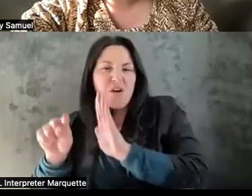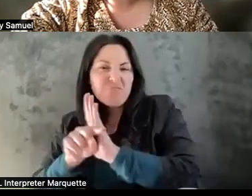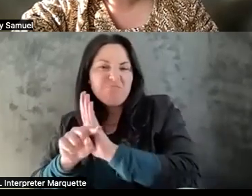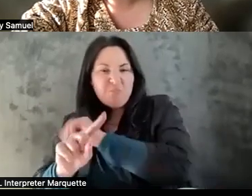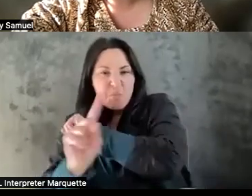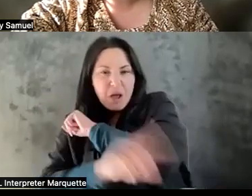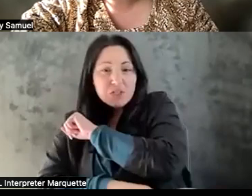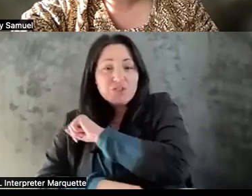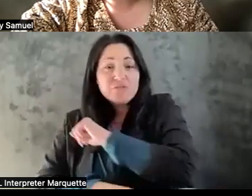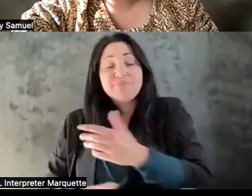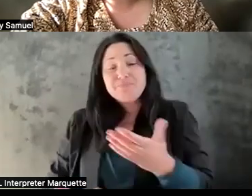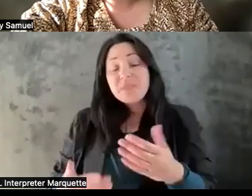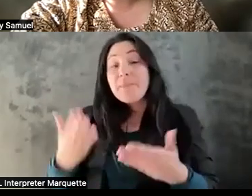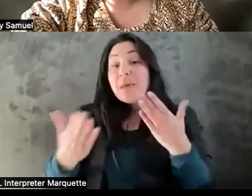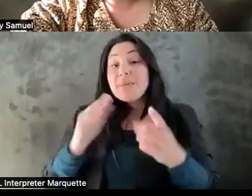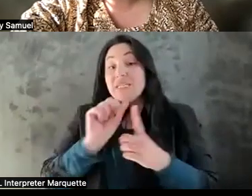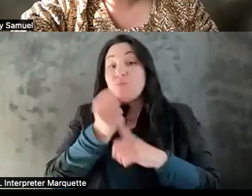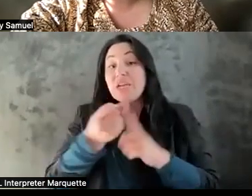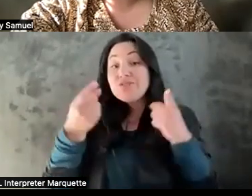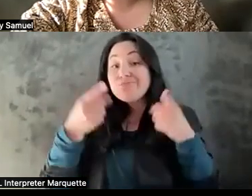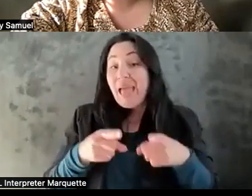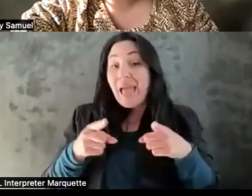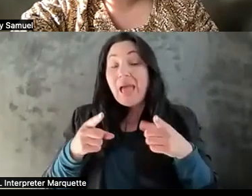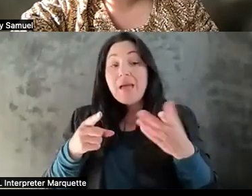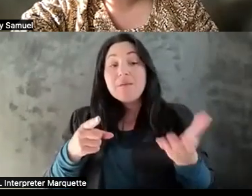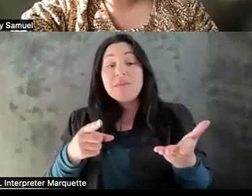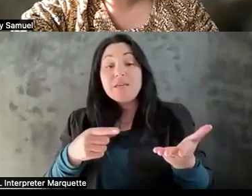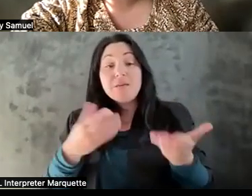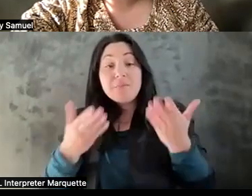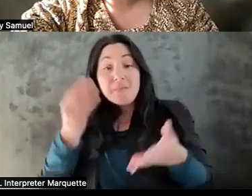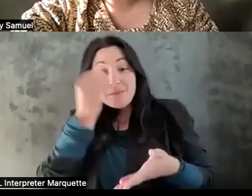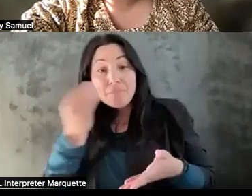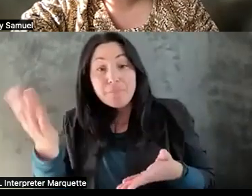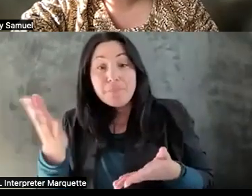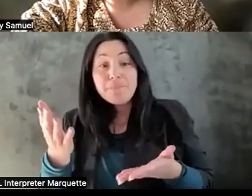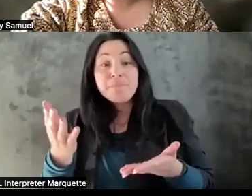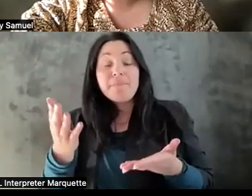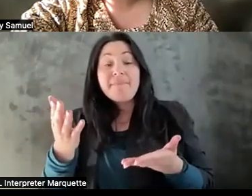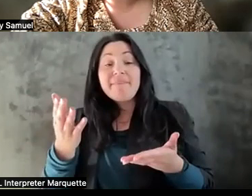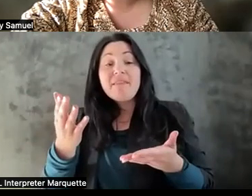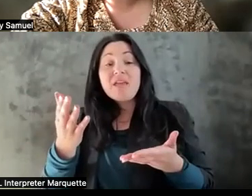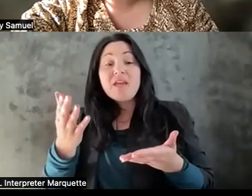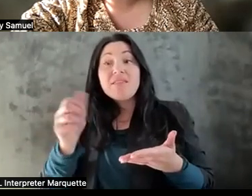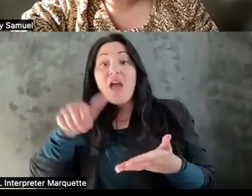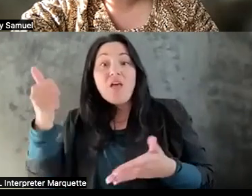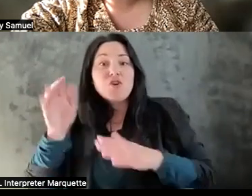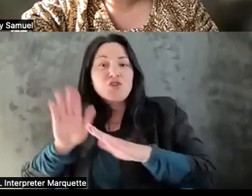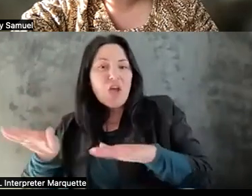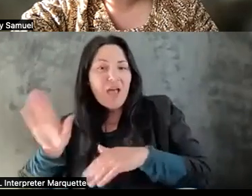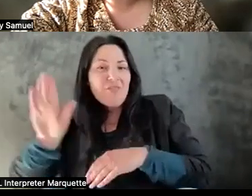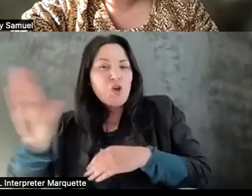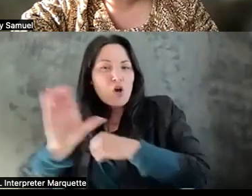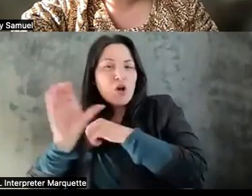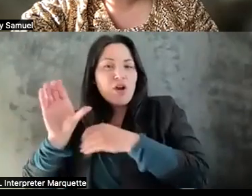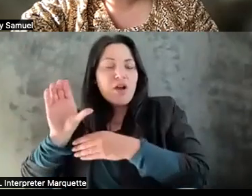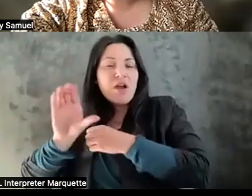times where there's an incident and we might not be able to tell you what a consequence was for another child. We